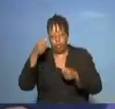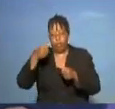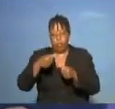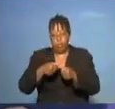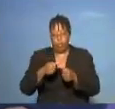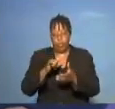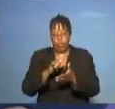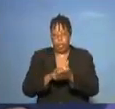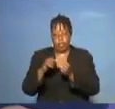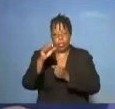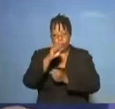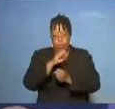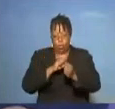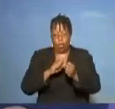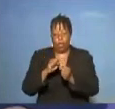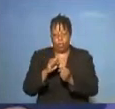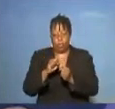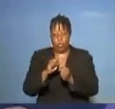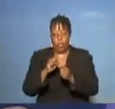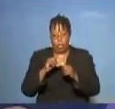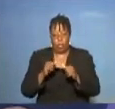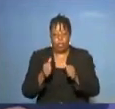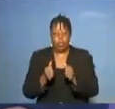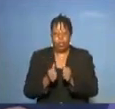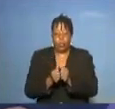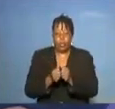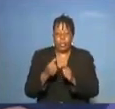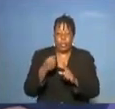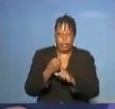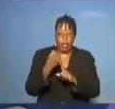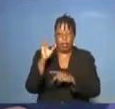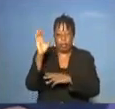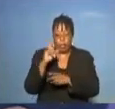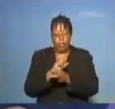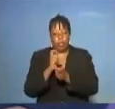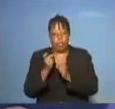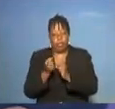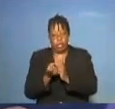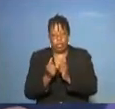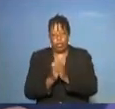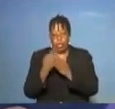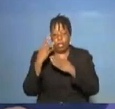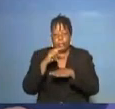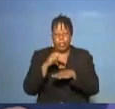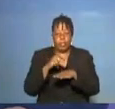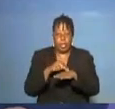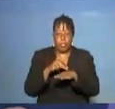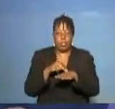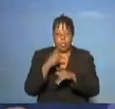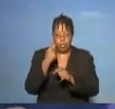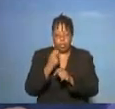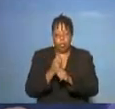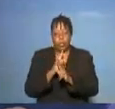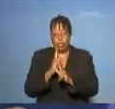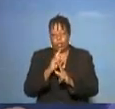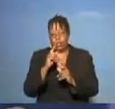will persist in line with the impact of climate change. It's an issue officials from the Bahamas National Trust addressed earlier today